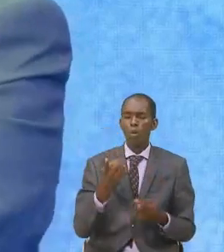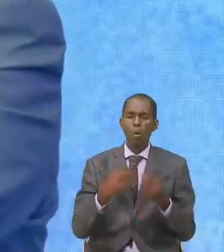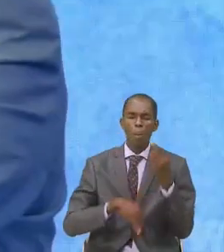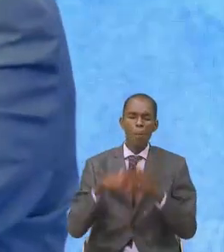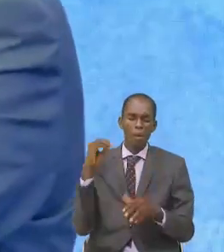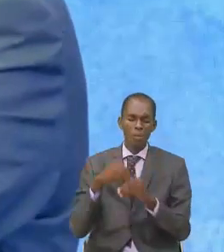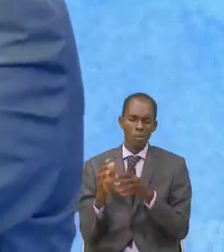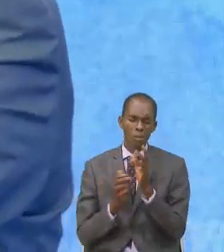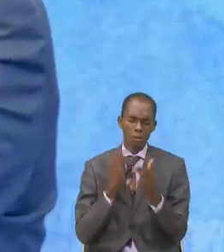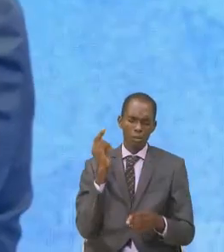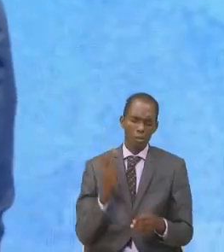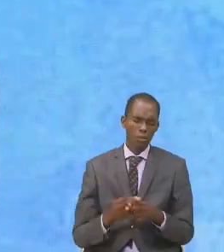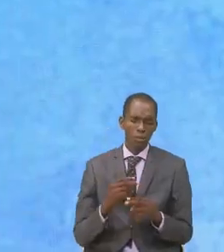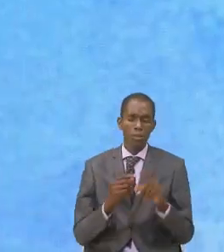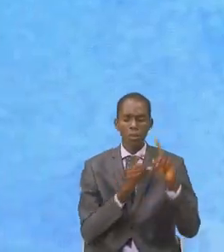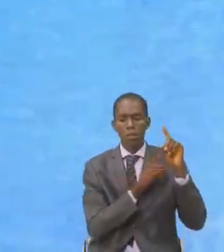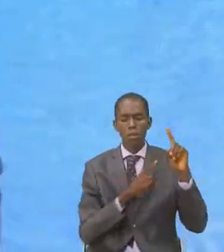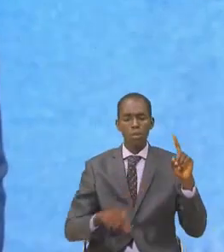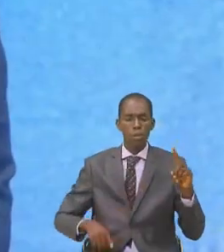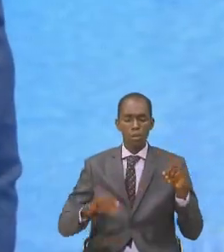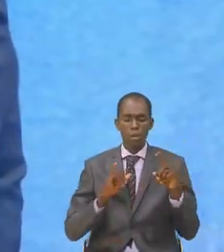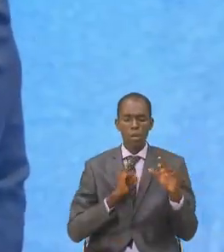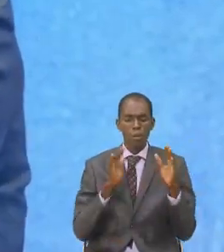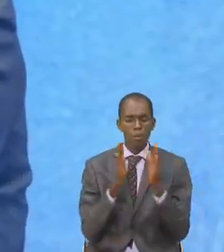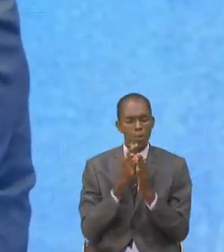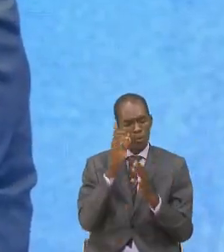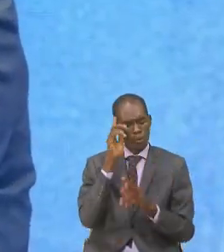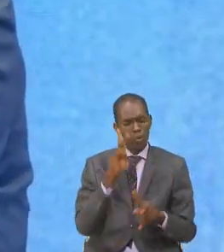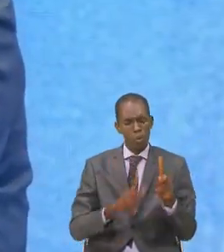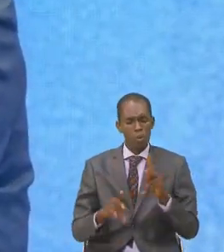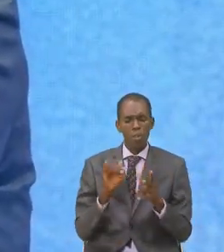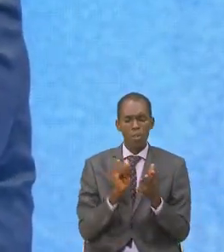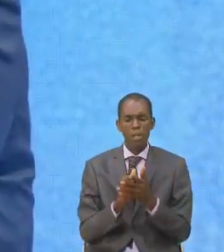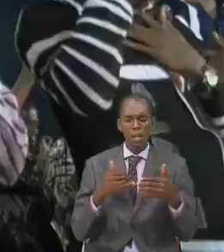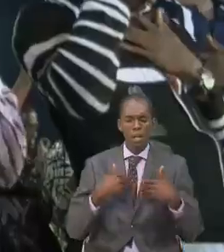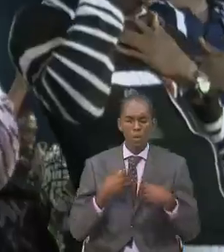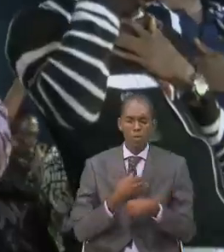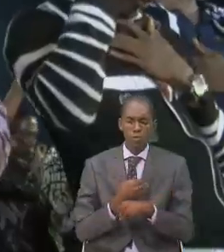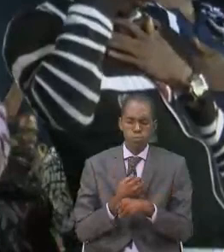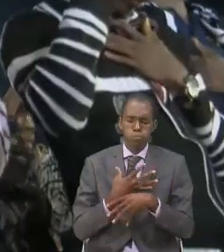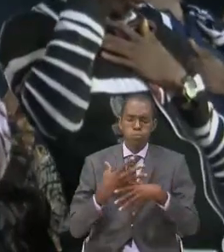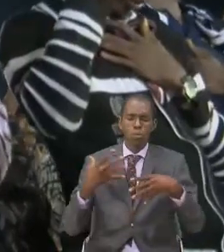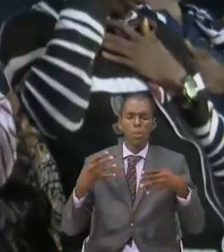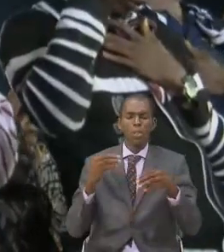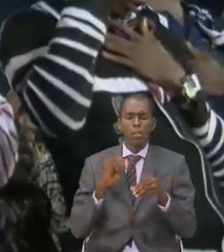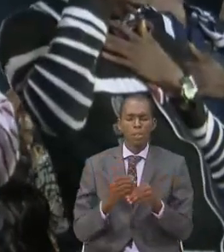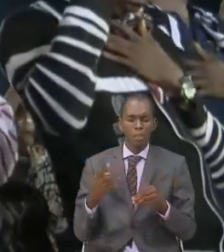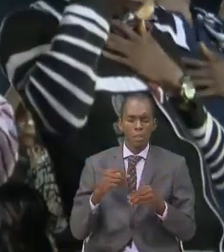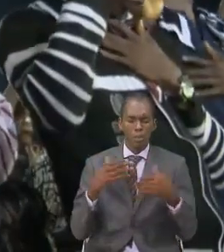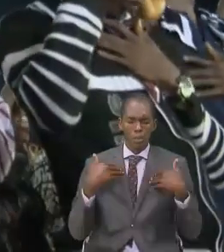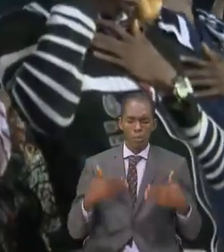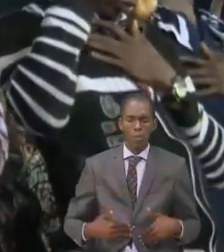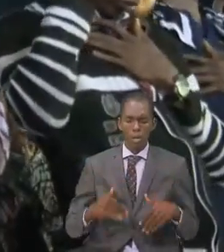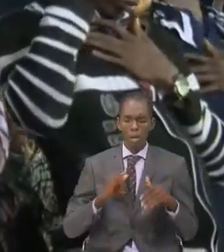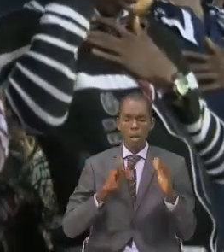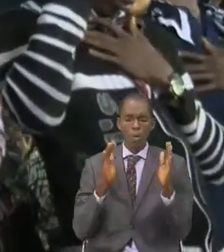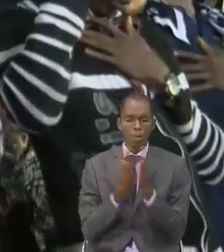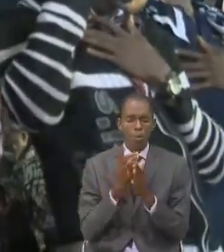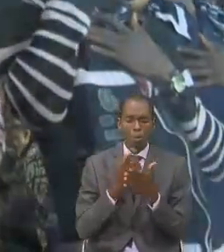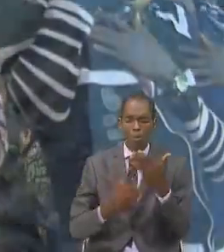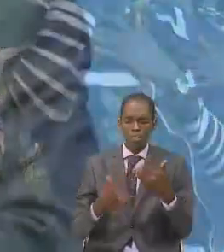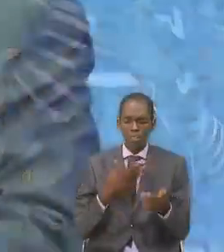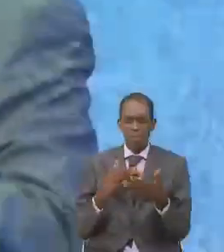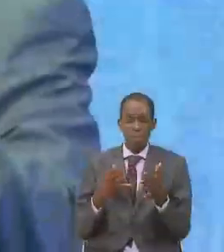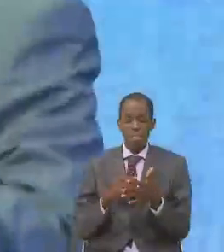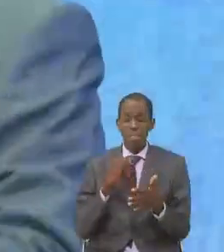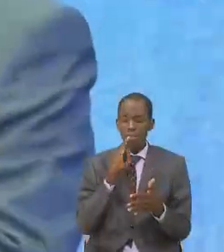of the people, I command you, come out in Jesus' name. Lord, I pray for those who have any swelling in their